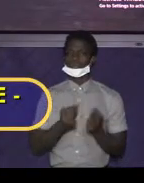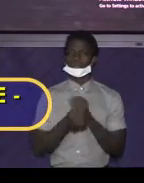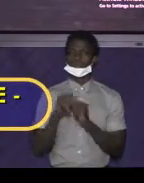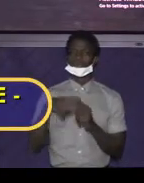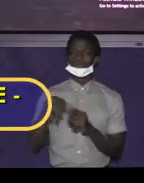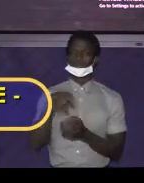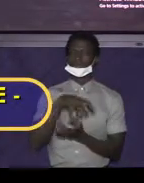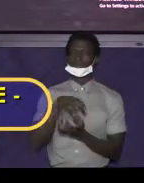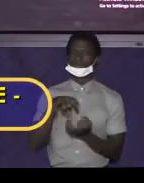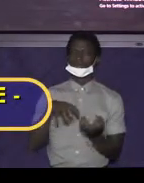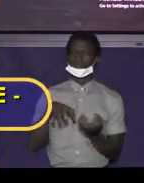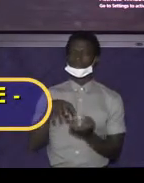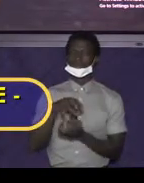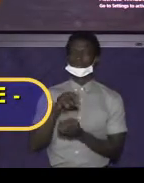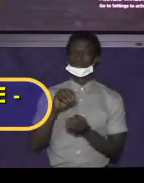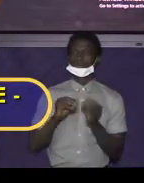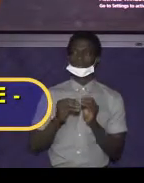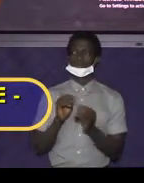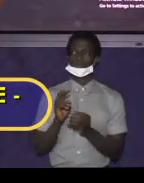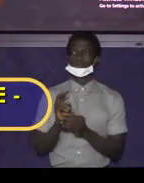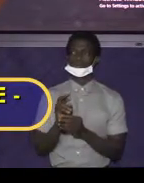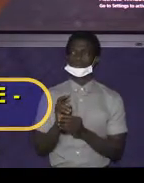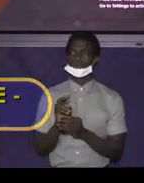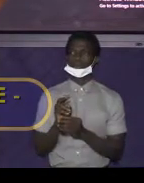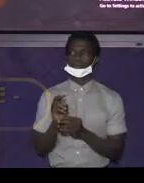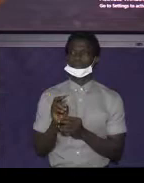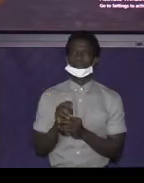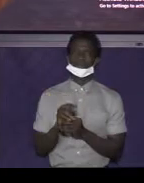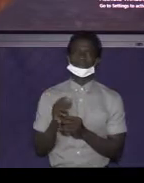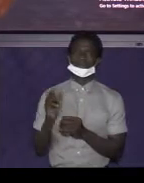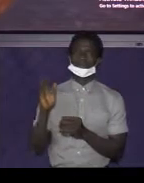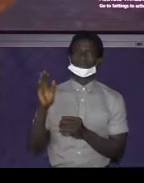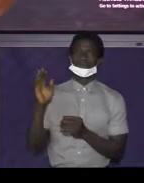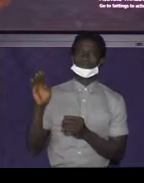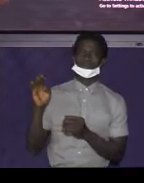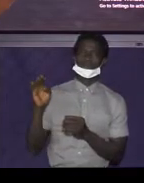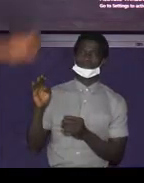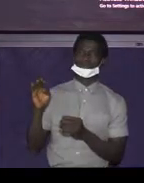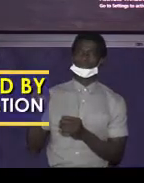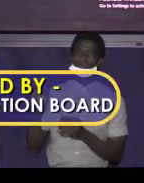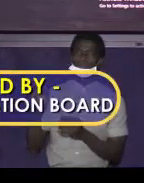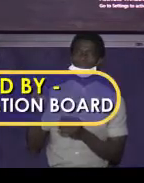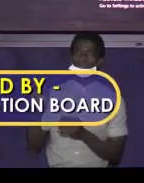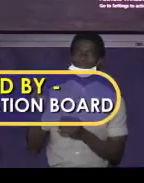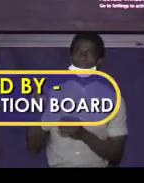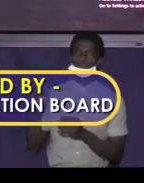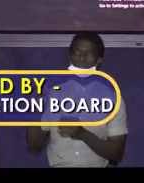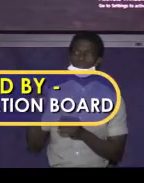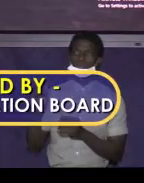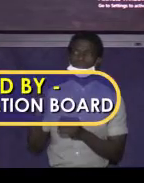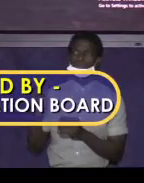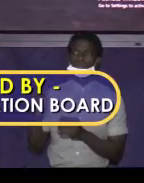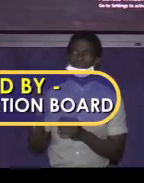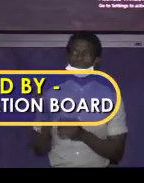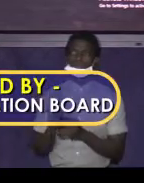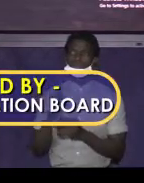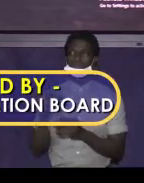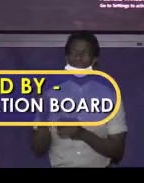3, 2 in 31 is 15, remaining 1, which we have to divide by 2.